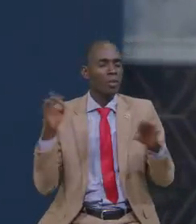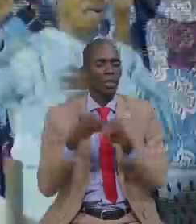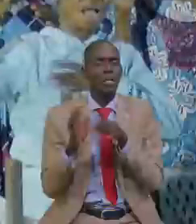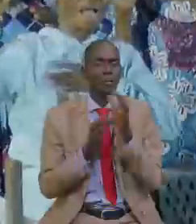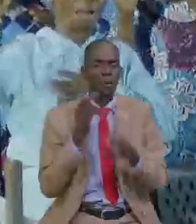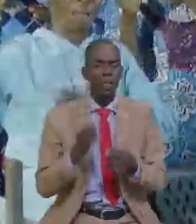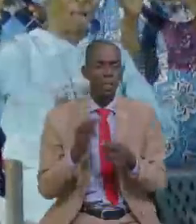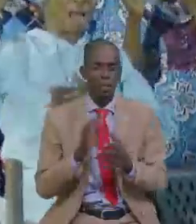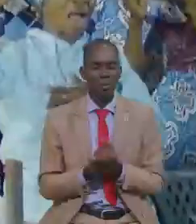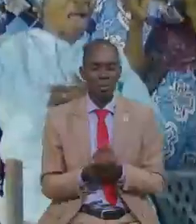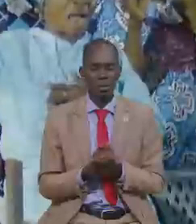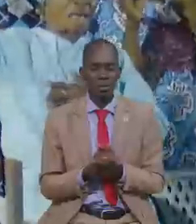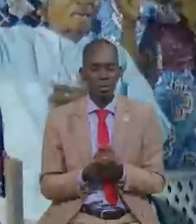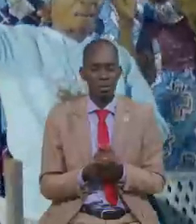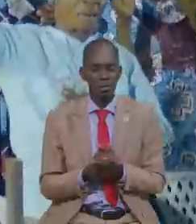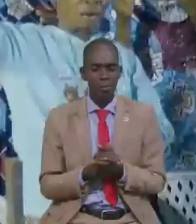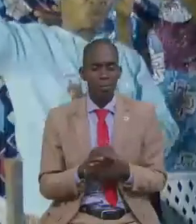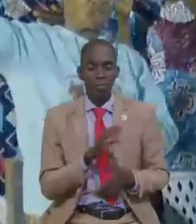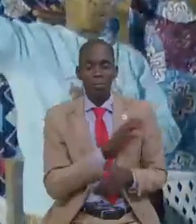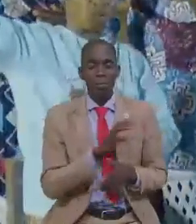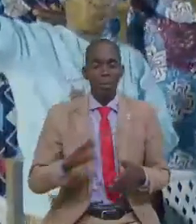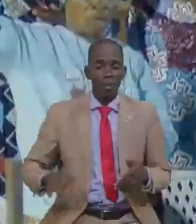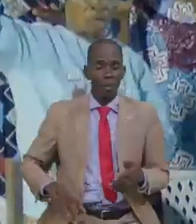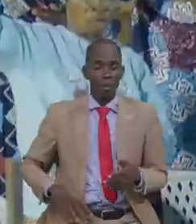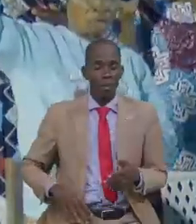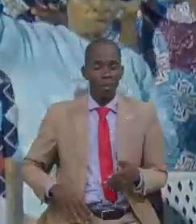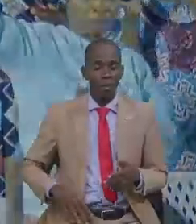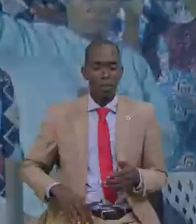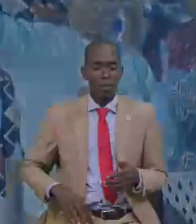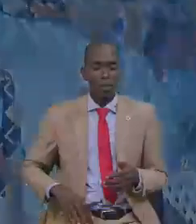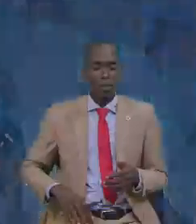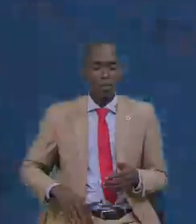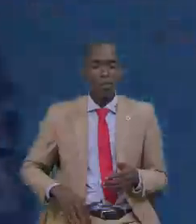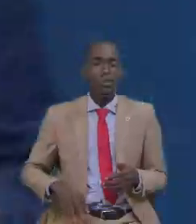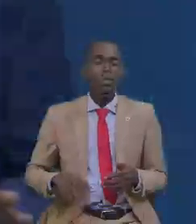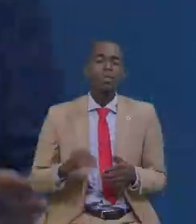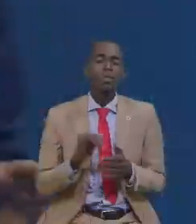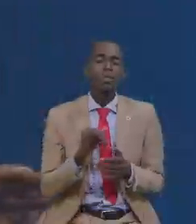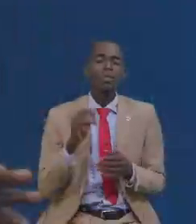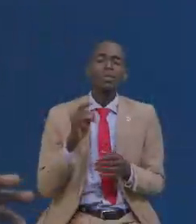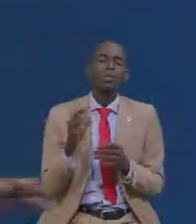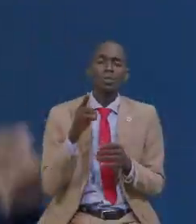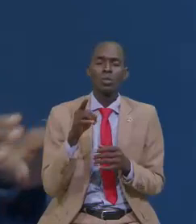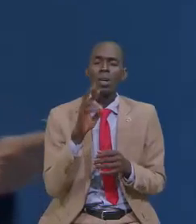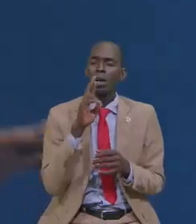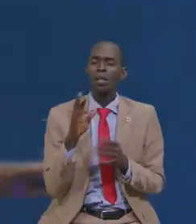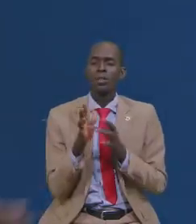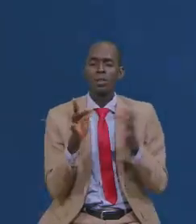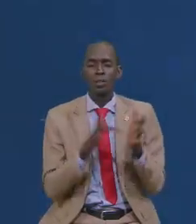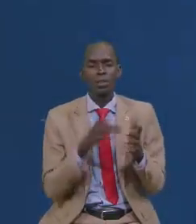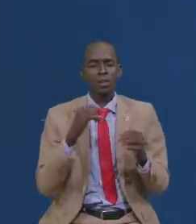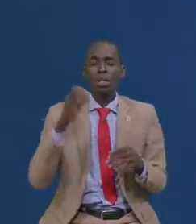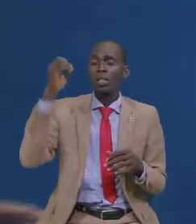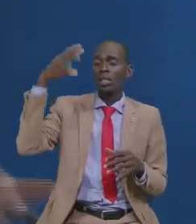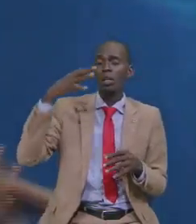name. Christ, you are Jesus, the light of the world. Everyone that comes